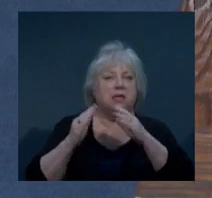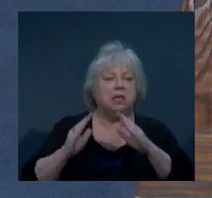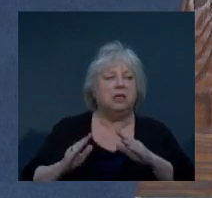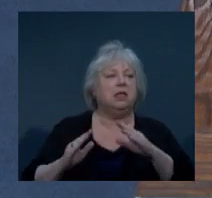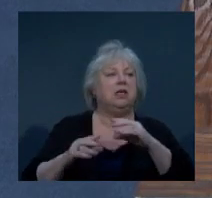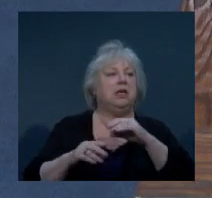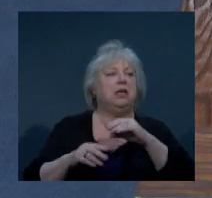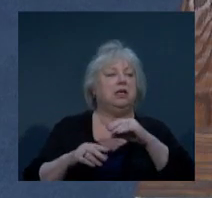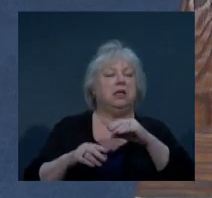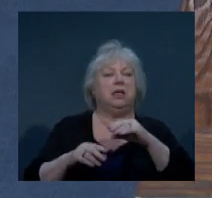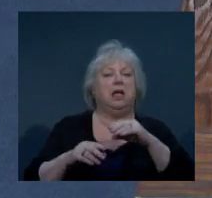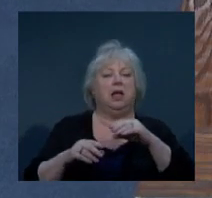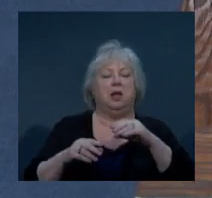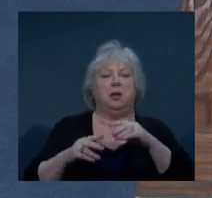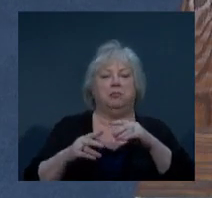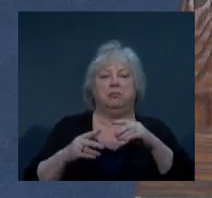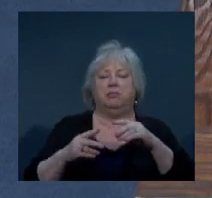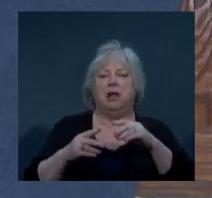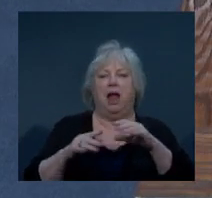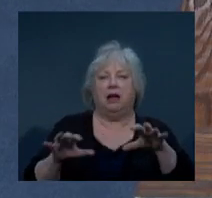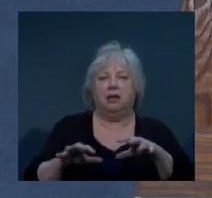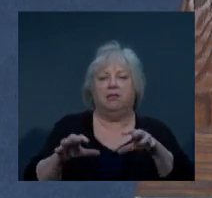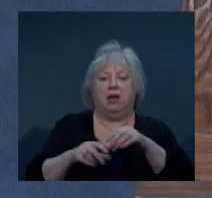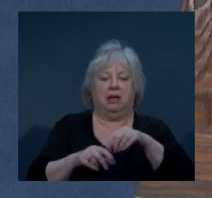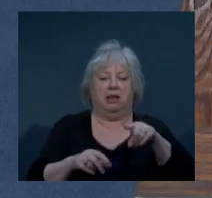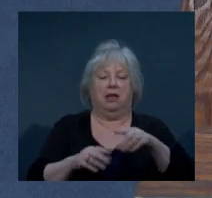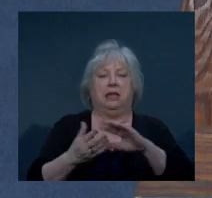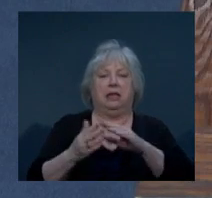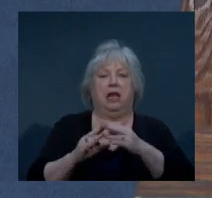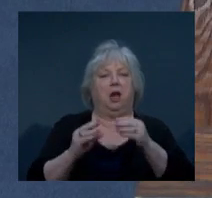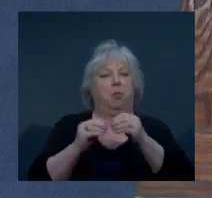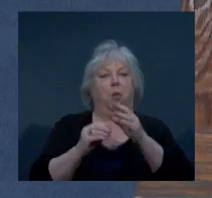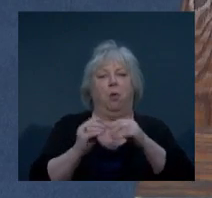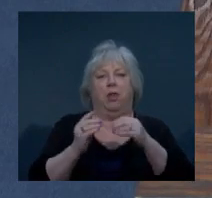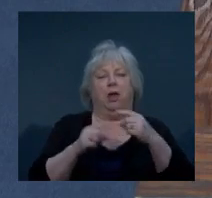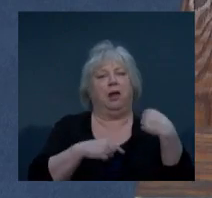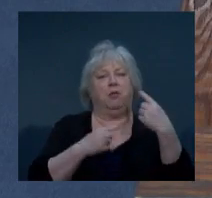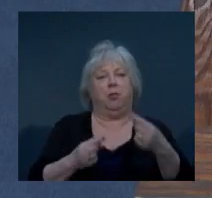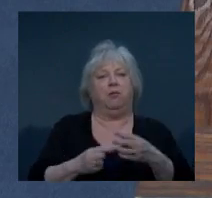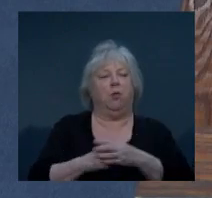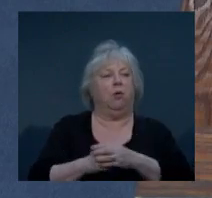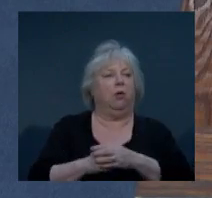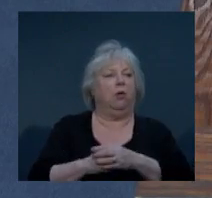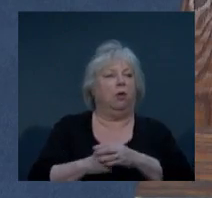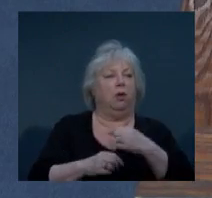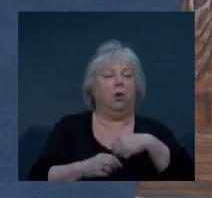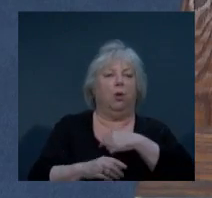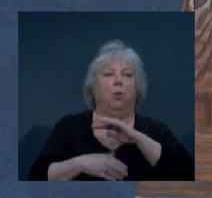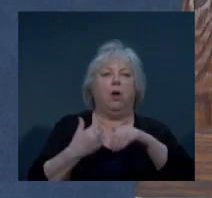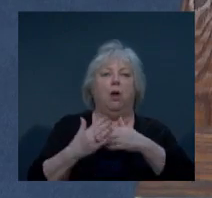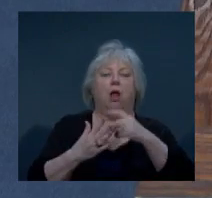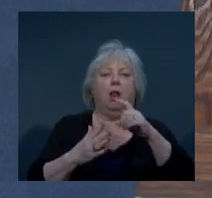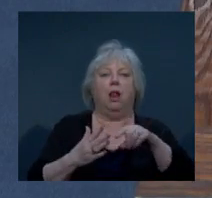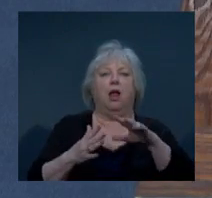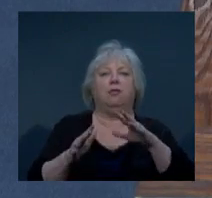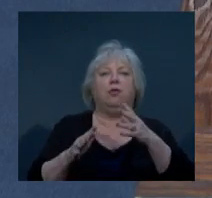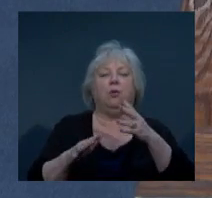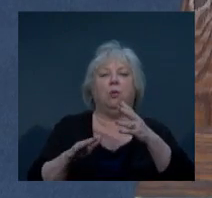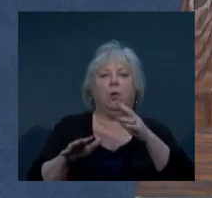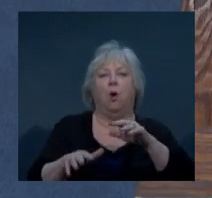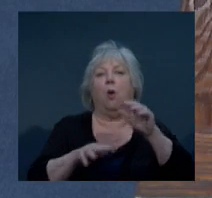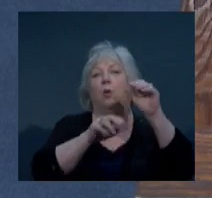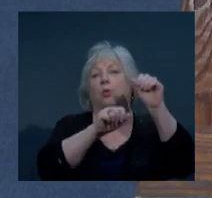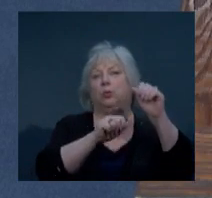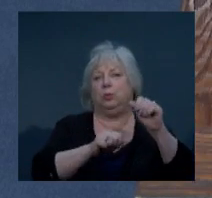city than you ever had. We all have to go sooner or later. But, you